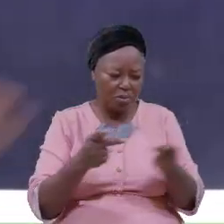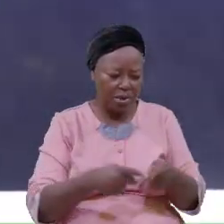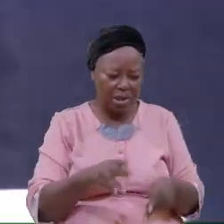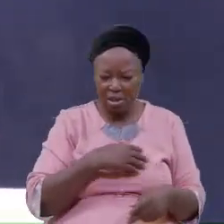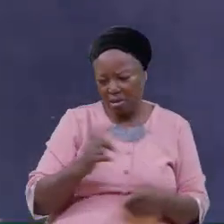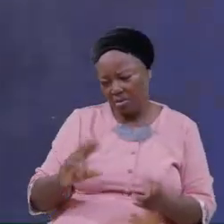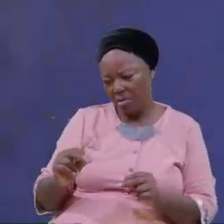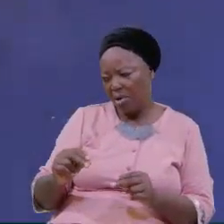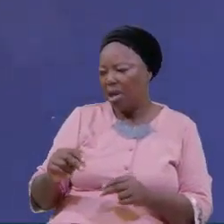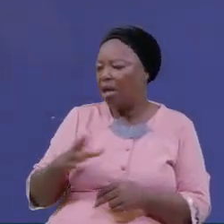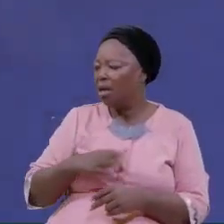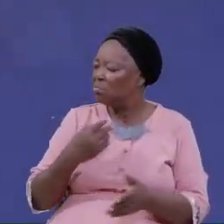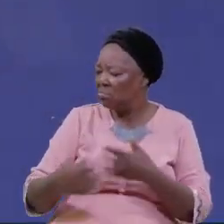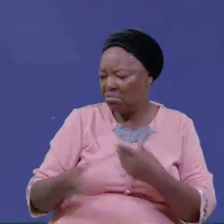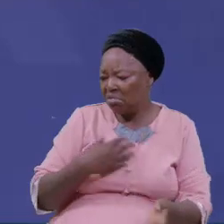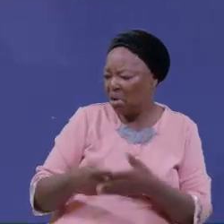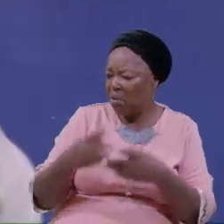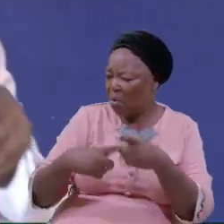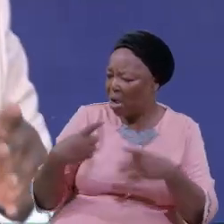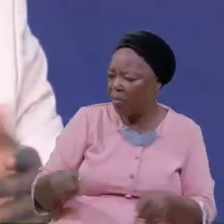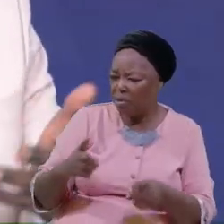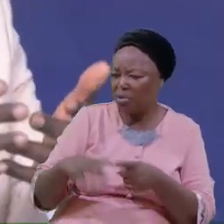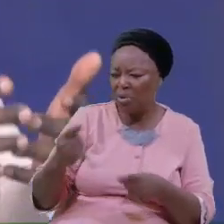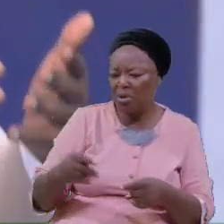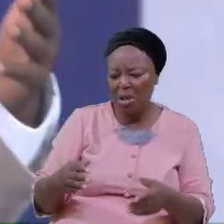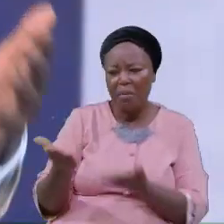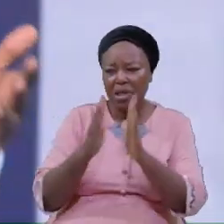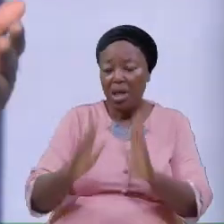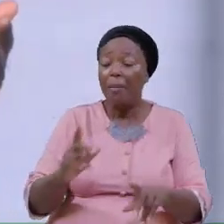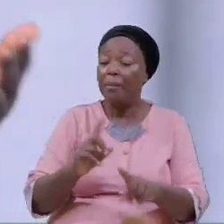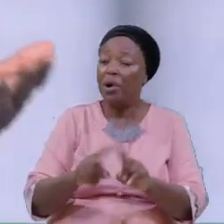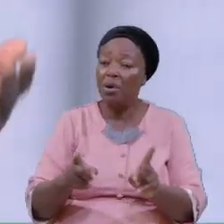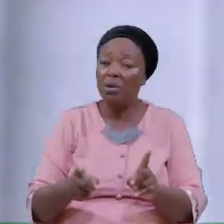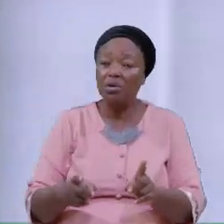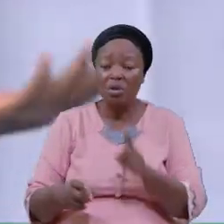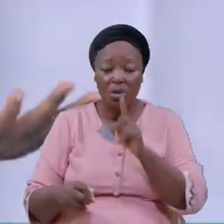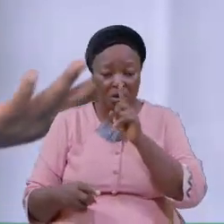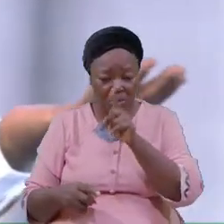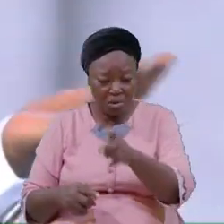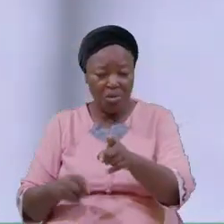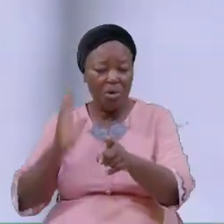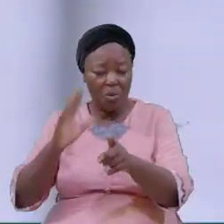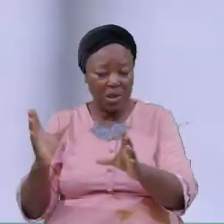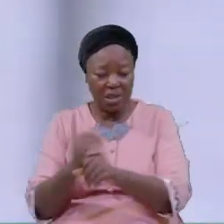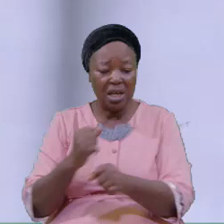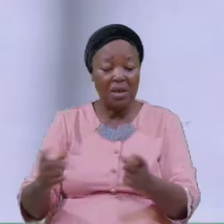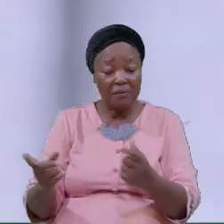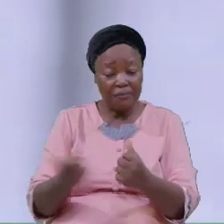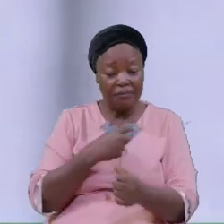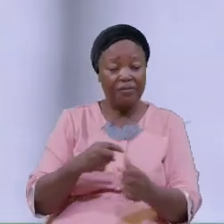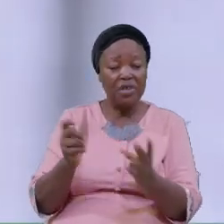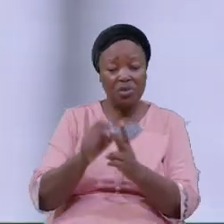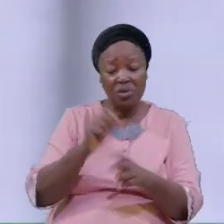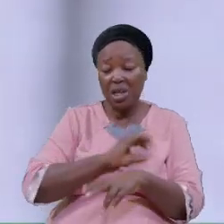whatever happens to the herdsmen, let it happen, but you will take the first choice. I don't even want to leave you. He just